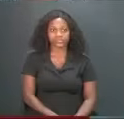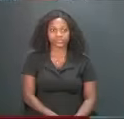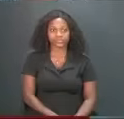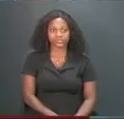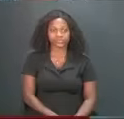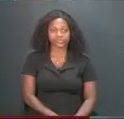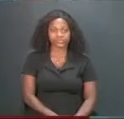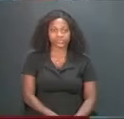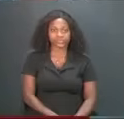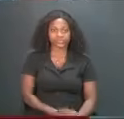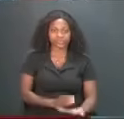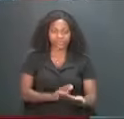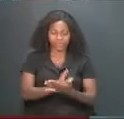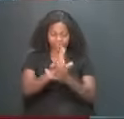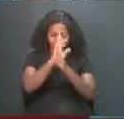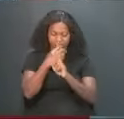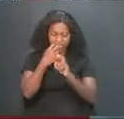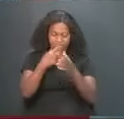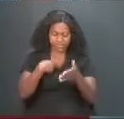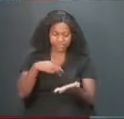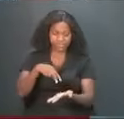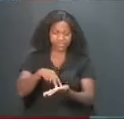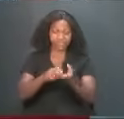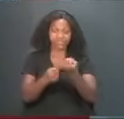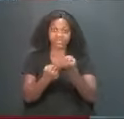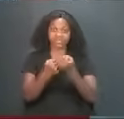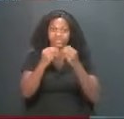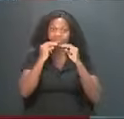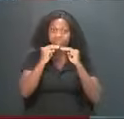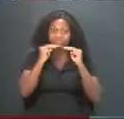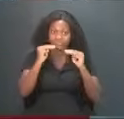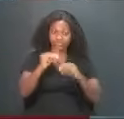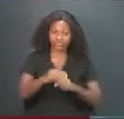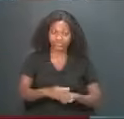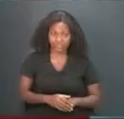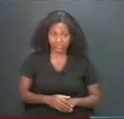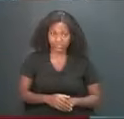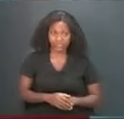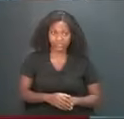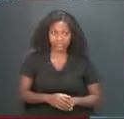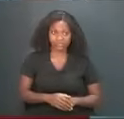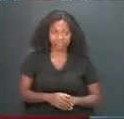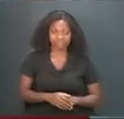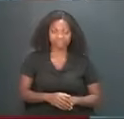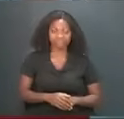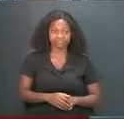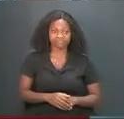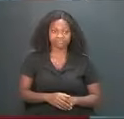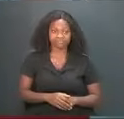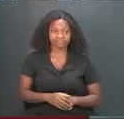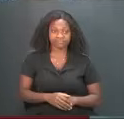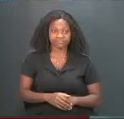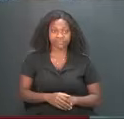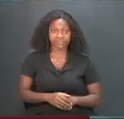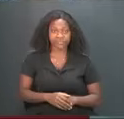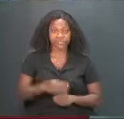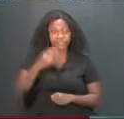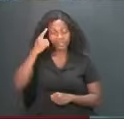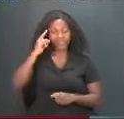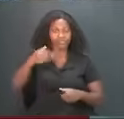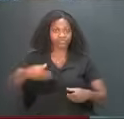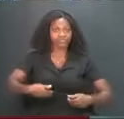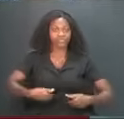Now, Honorable Speaker, I rise to second the motion on behalf of the Minister for Youth